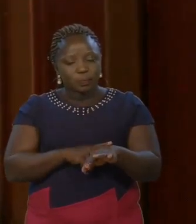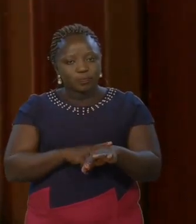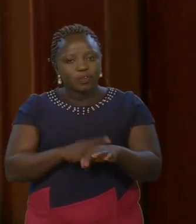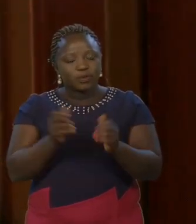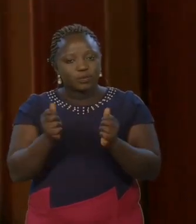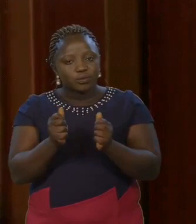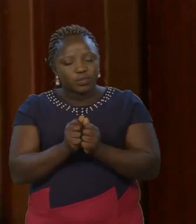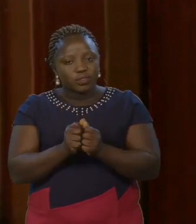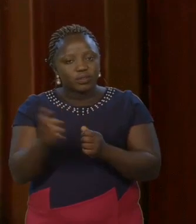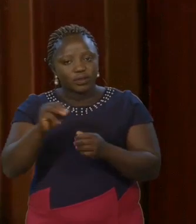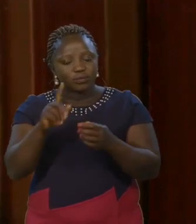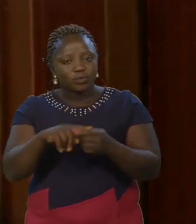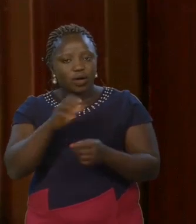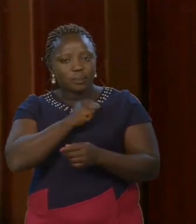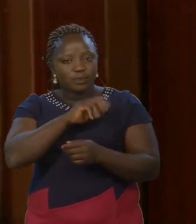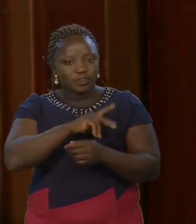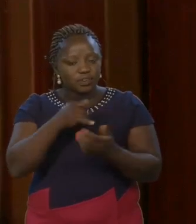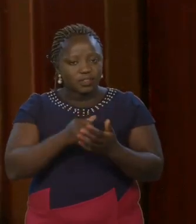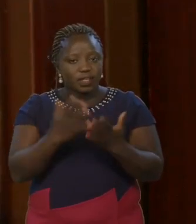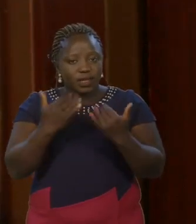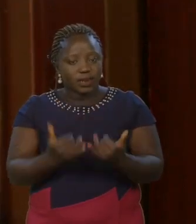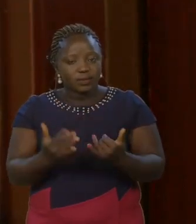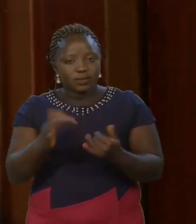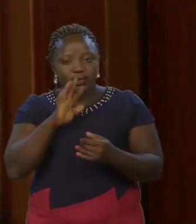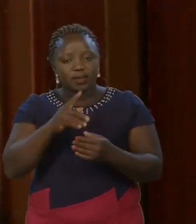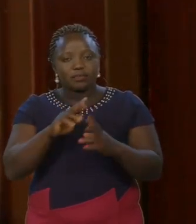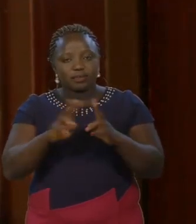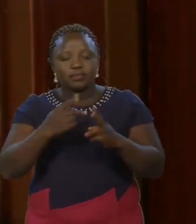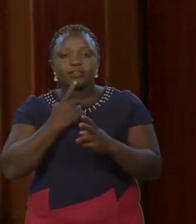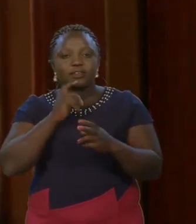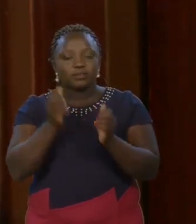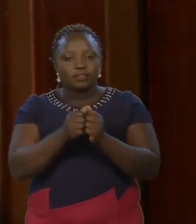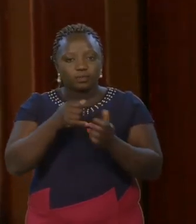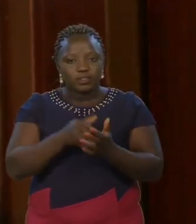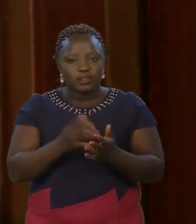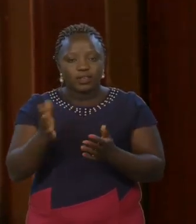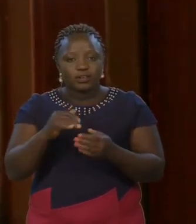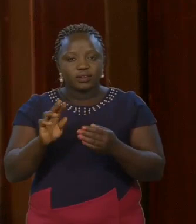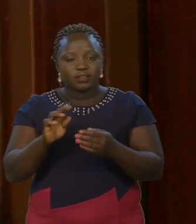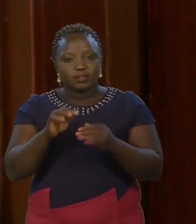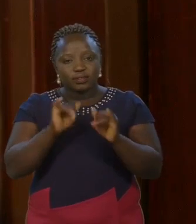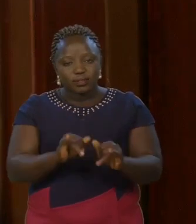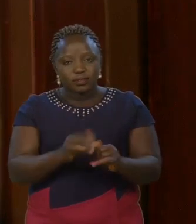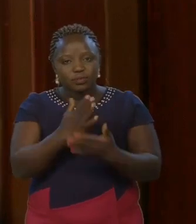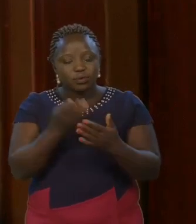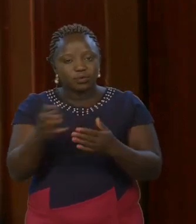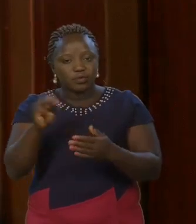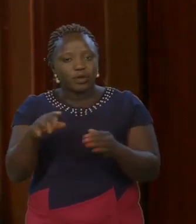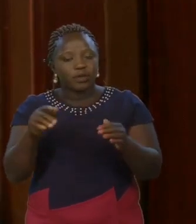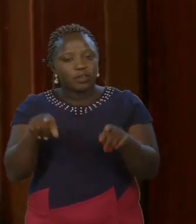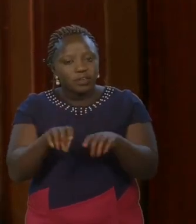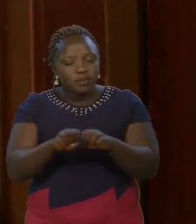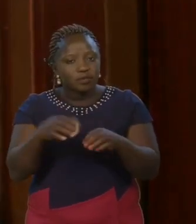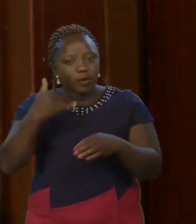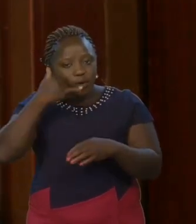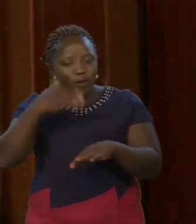after some time, spending time to really appreciate it, now they are really, really committed. We spend time, some of them even call me at